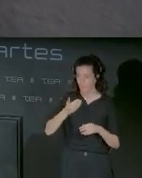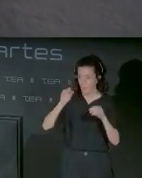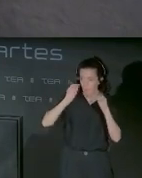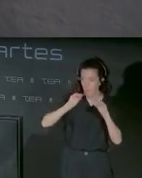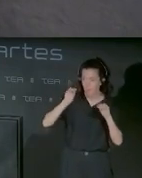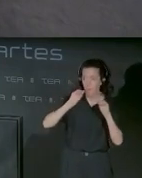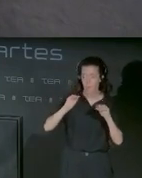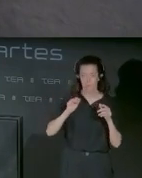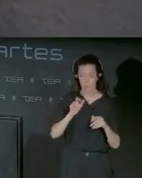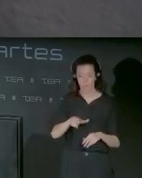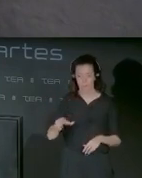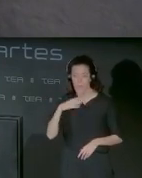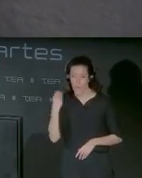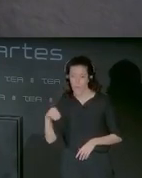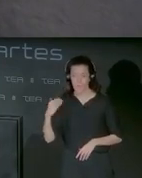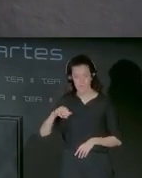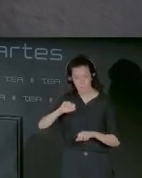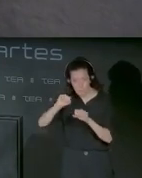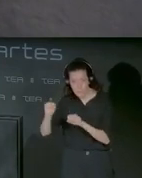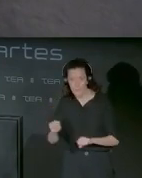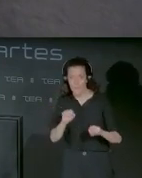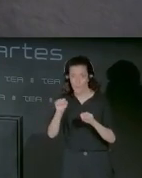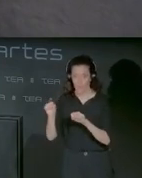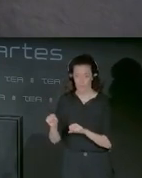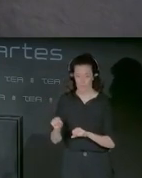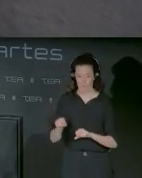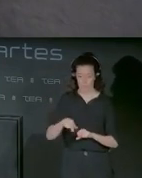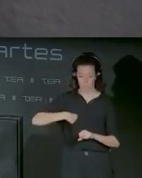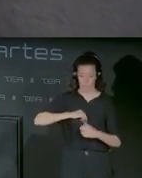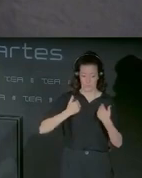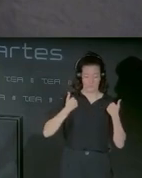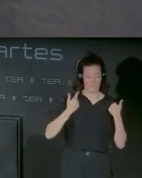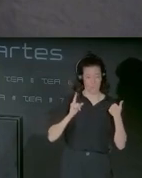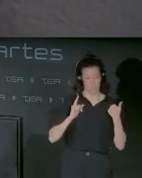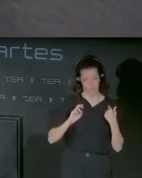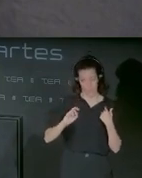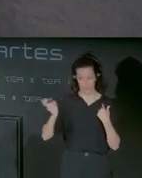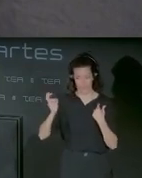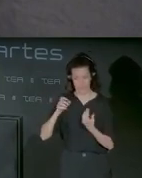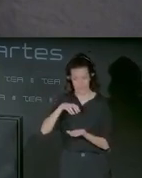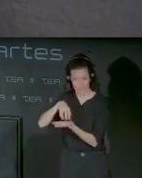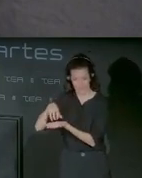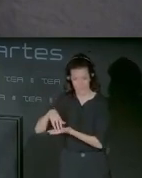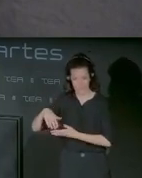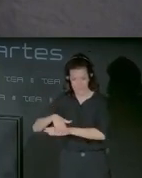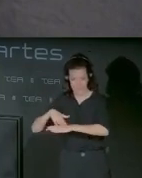else. Until last year, it was someone else. If we were talking about